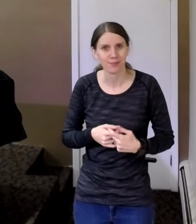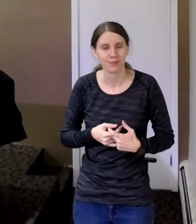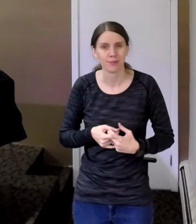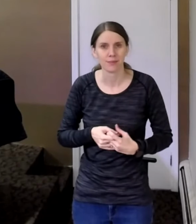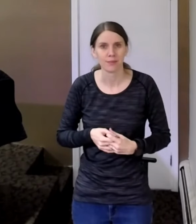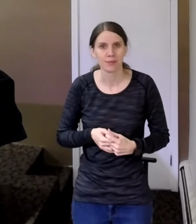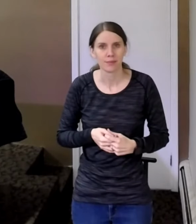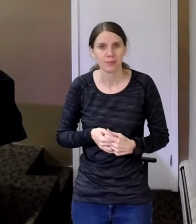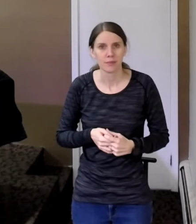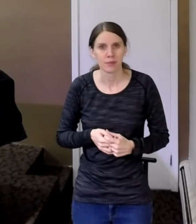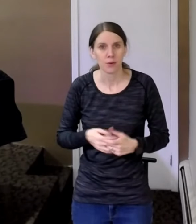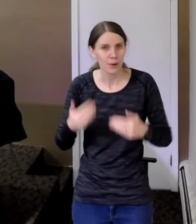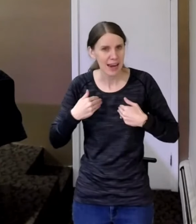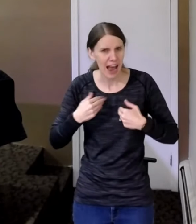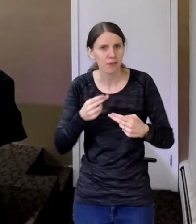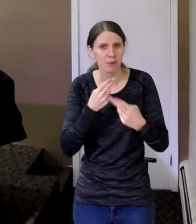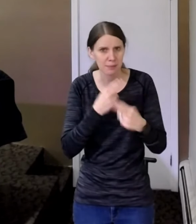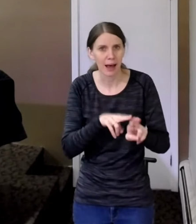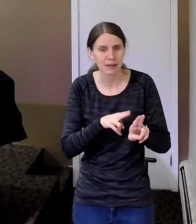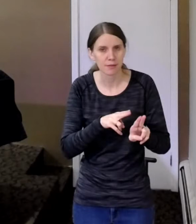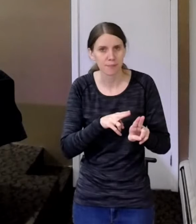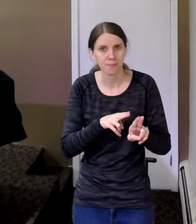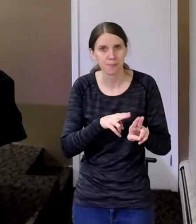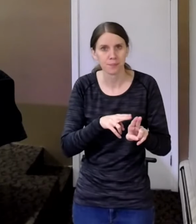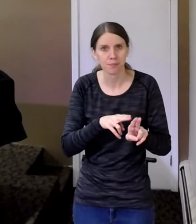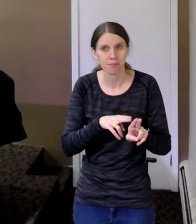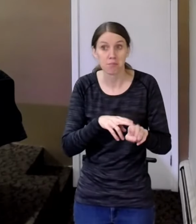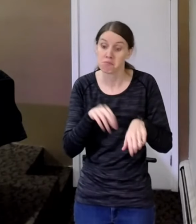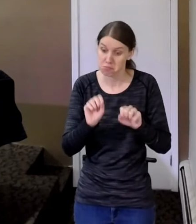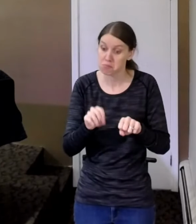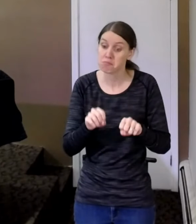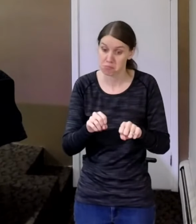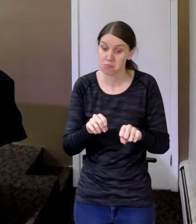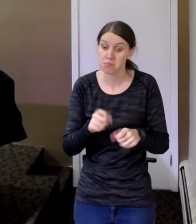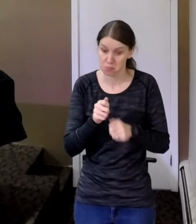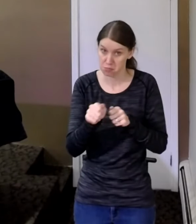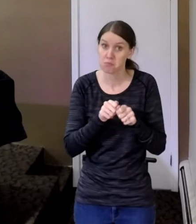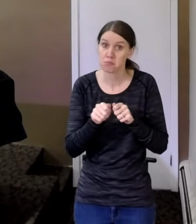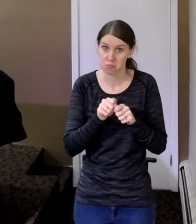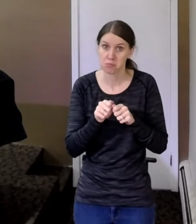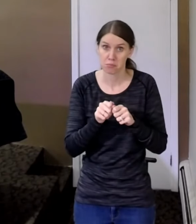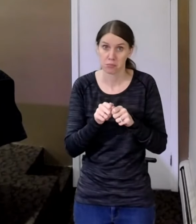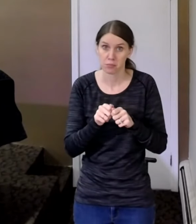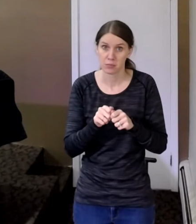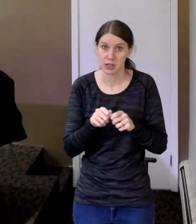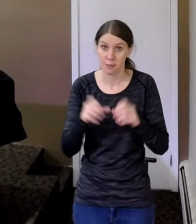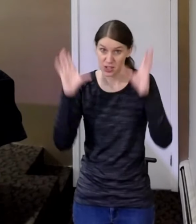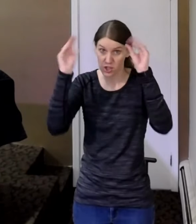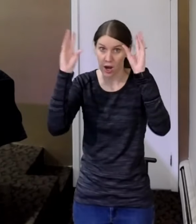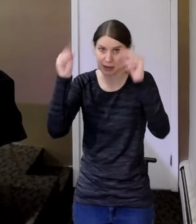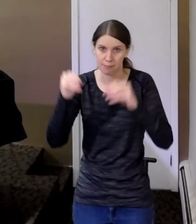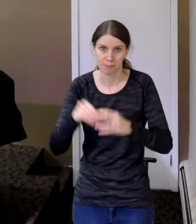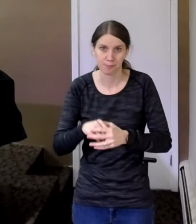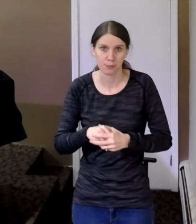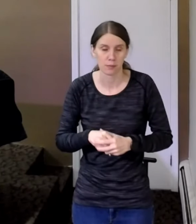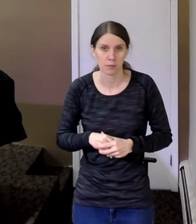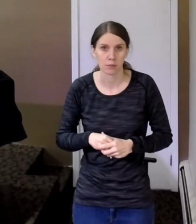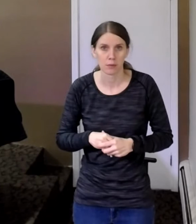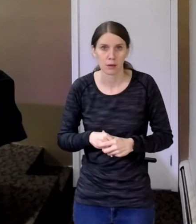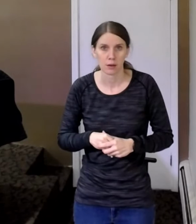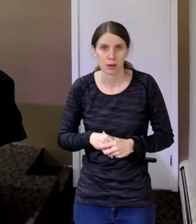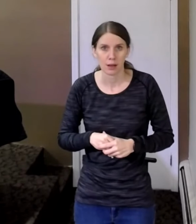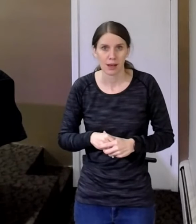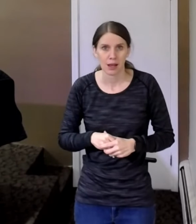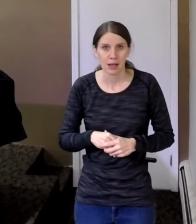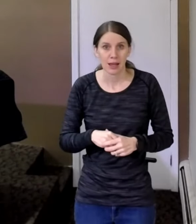So we have this response, which can be trained. And then we have an action